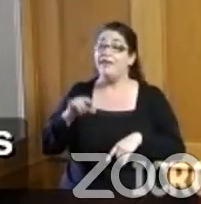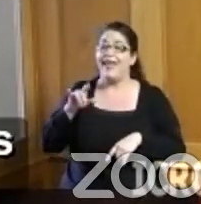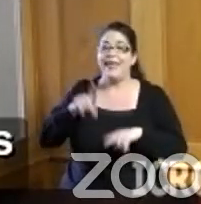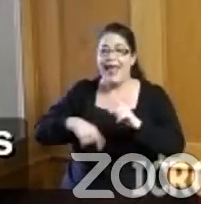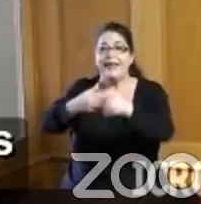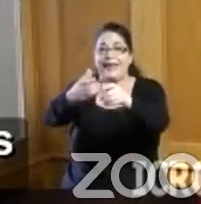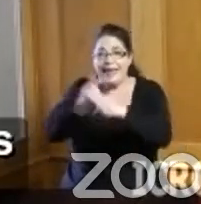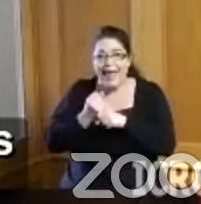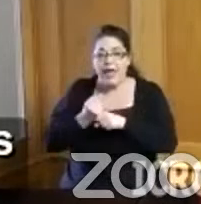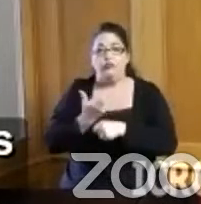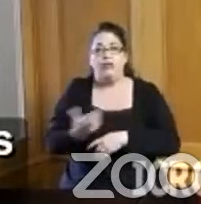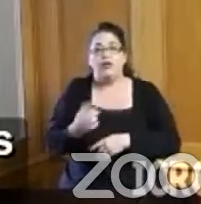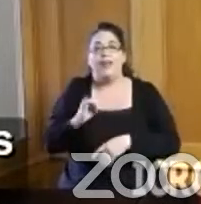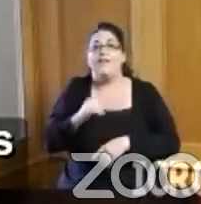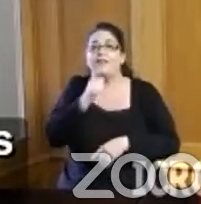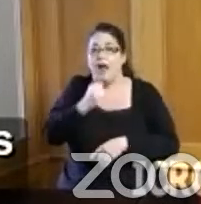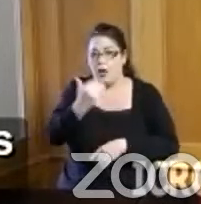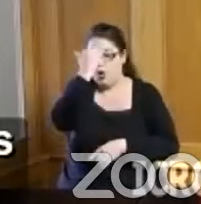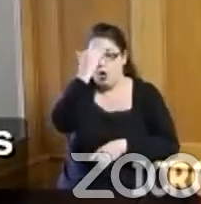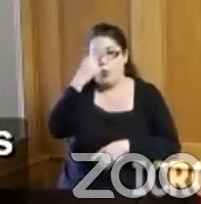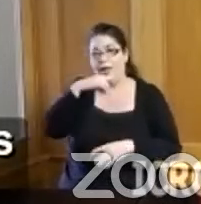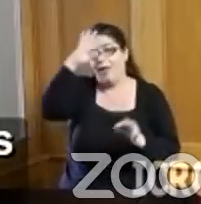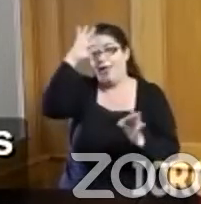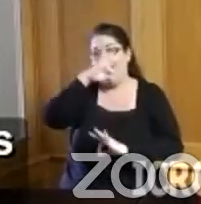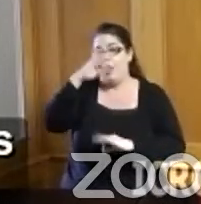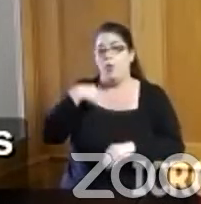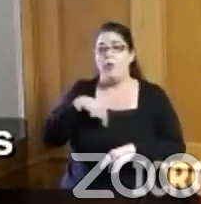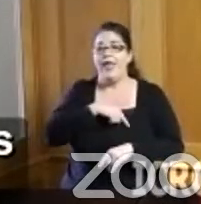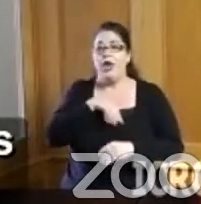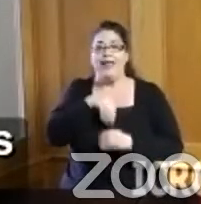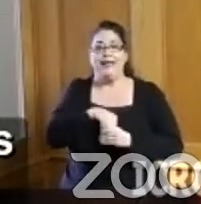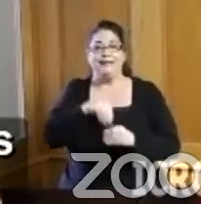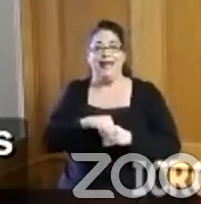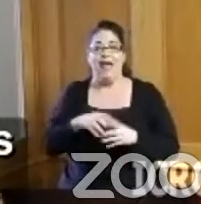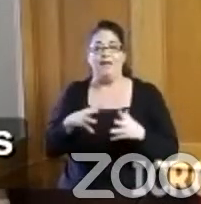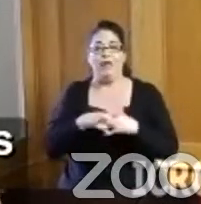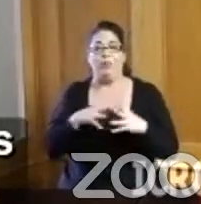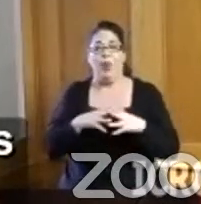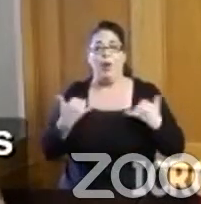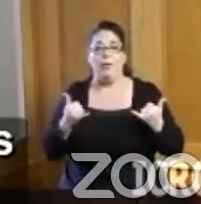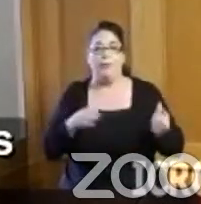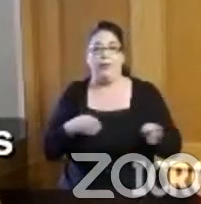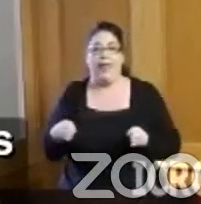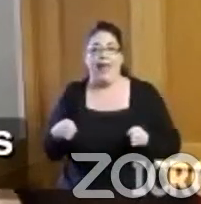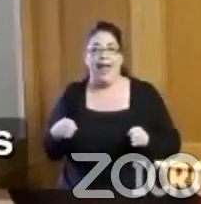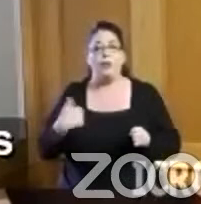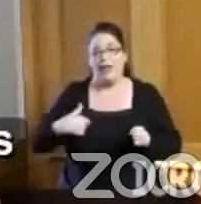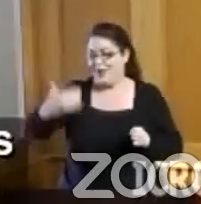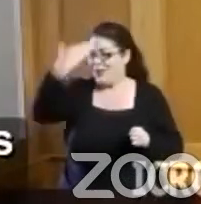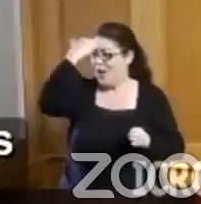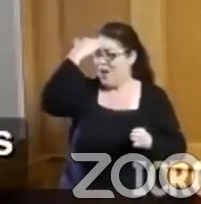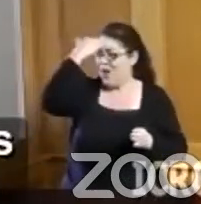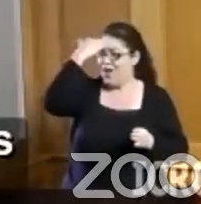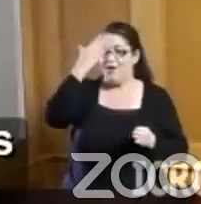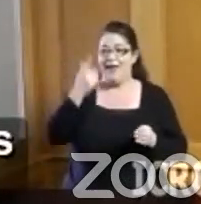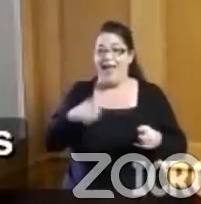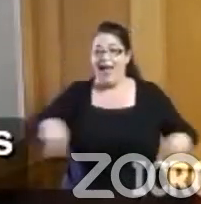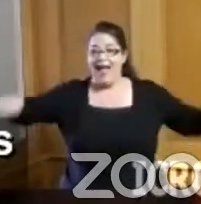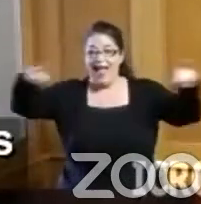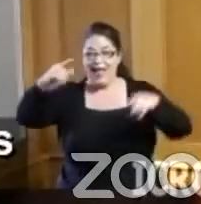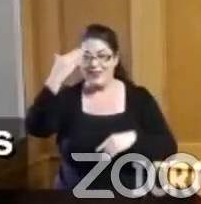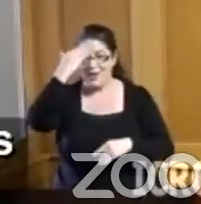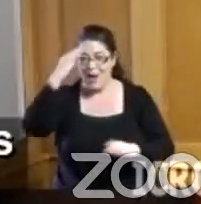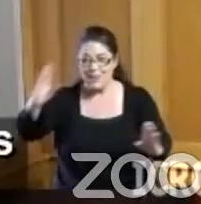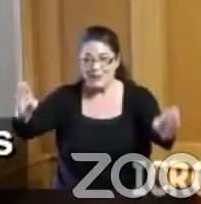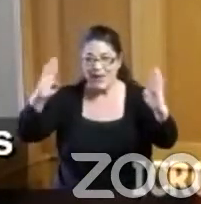the information. And we're kind of like inside football or basketball. We hear it and we love to feel like everybody's paying